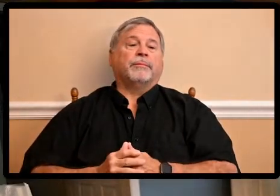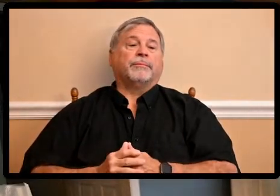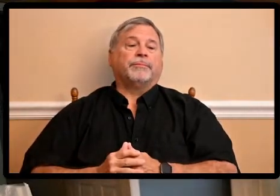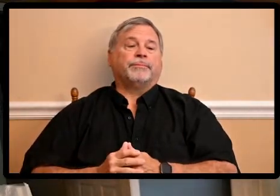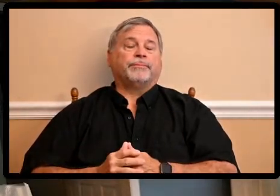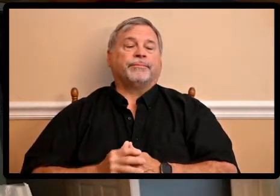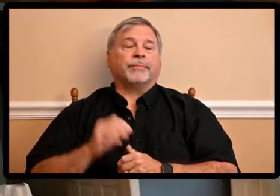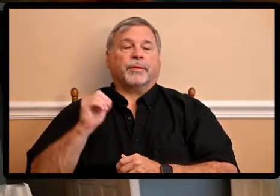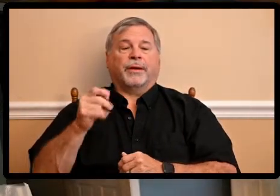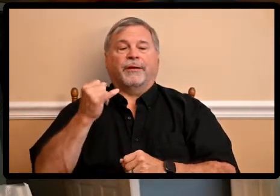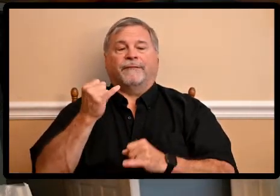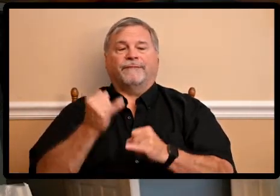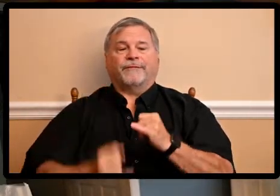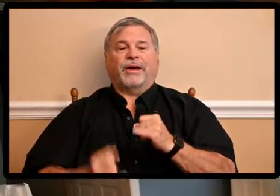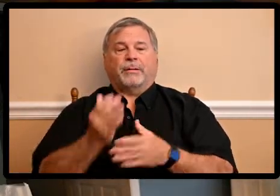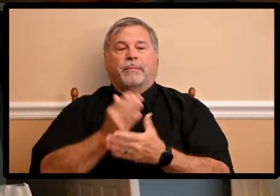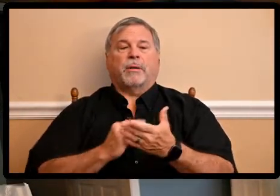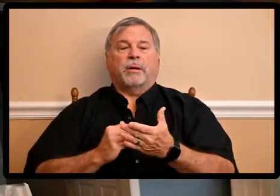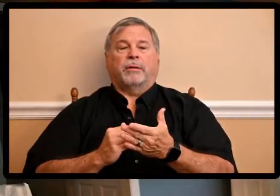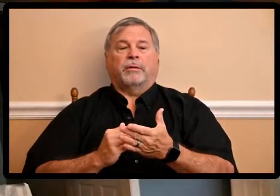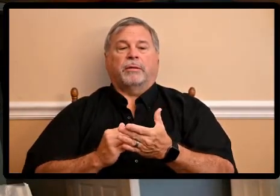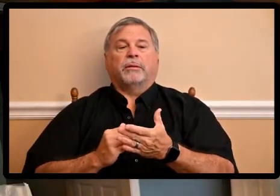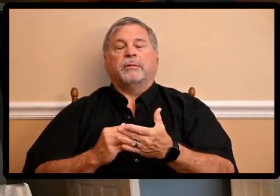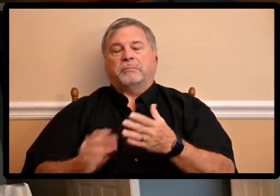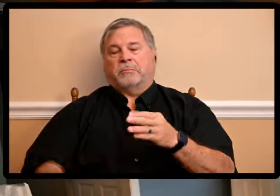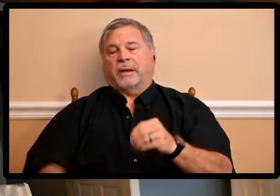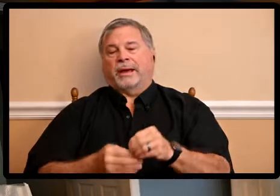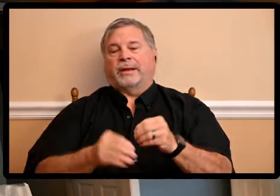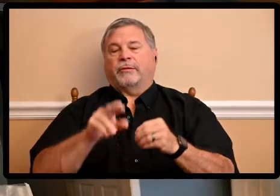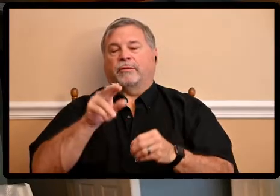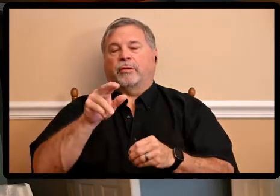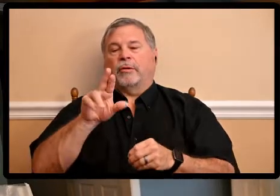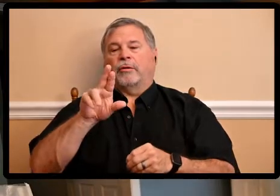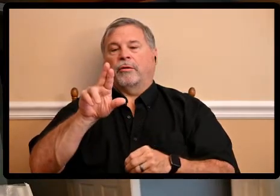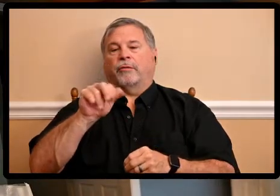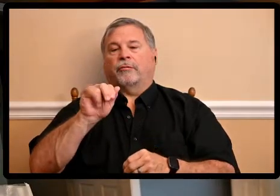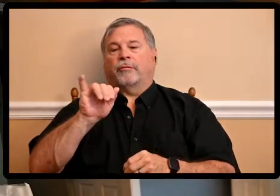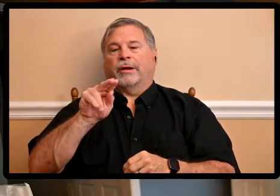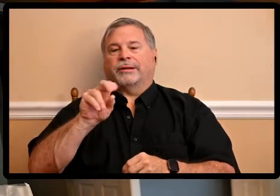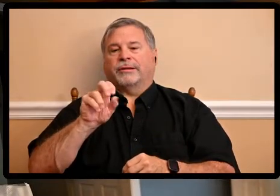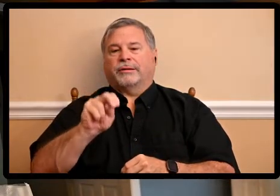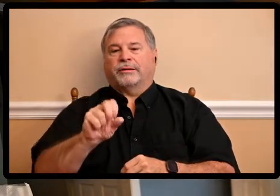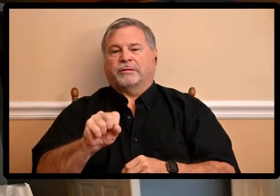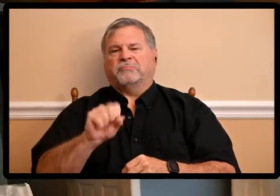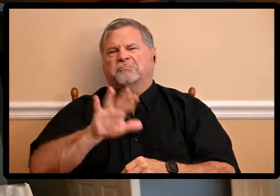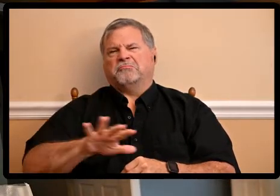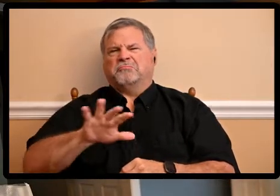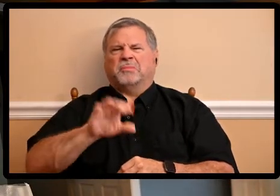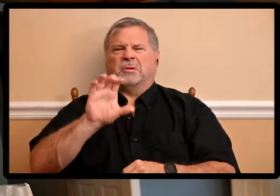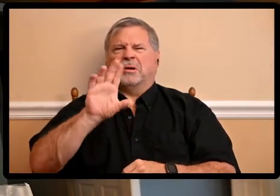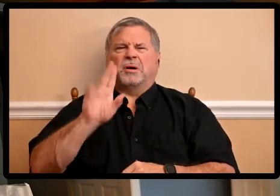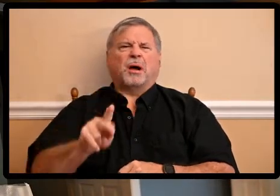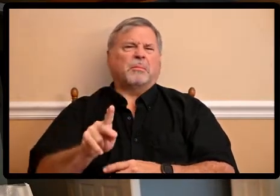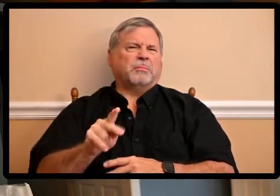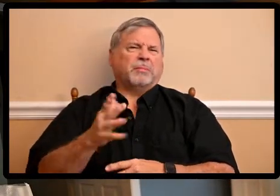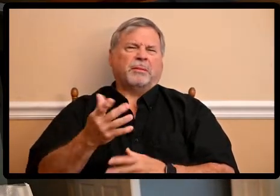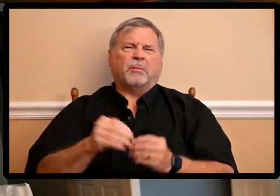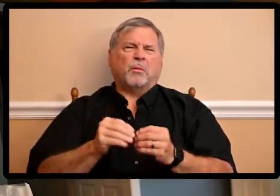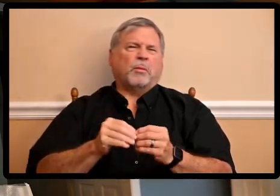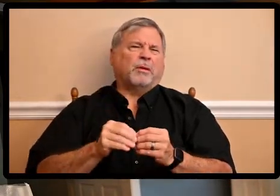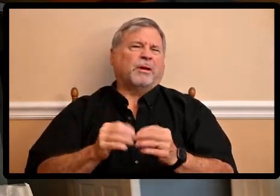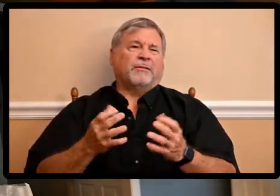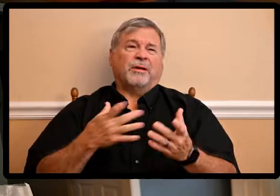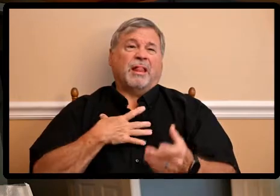Okay, the final part to this mixture were the raisins. Put in around a cup or so, maybe a little more of raisins if you